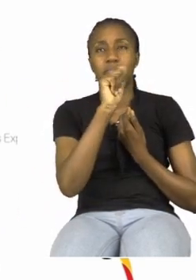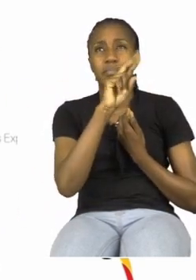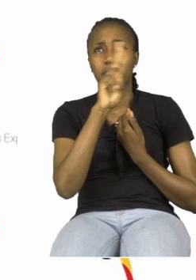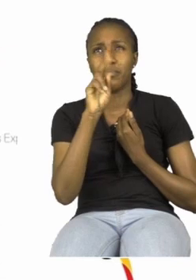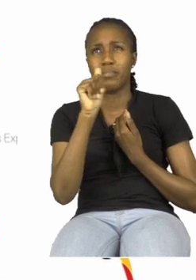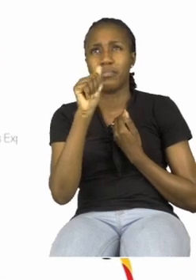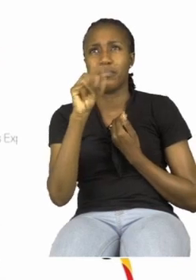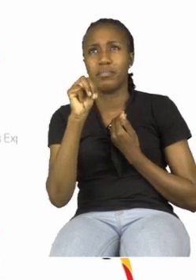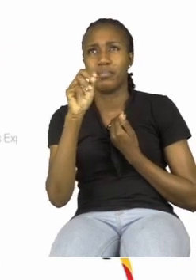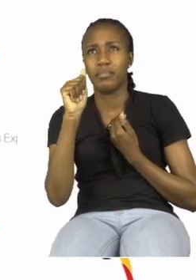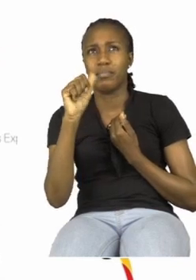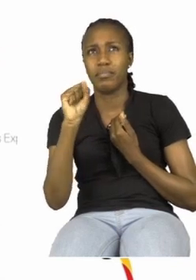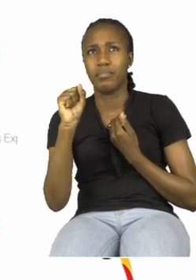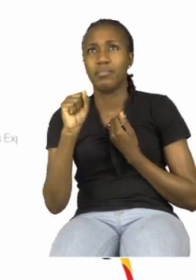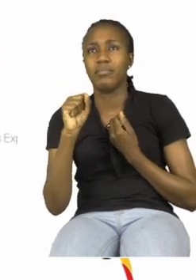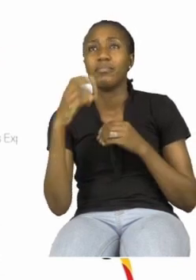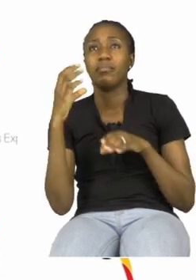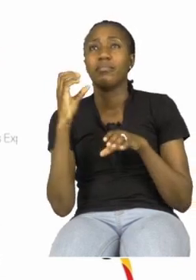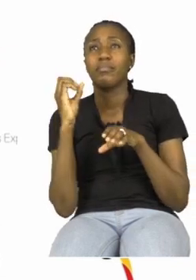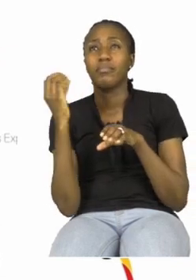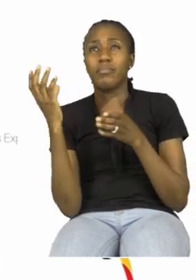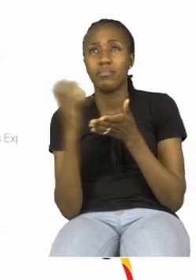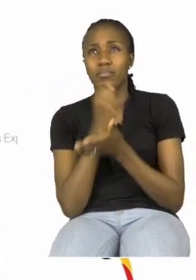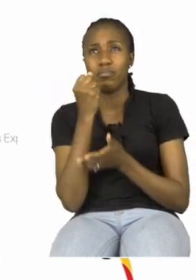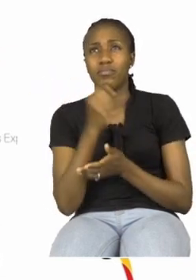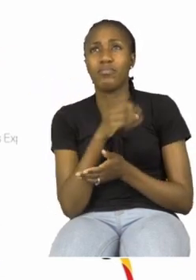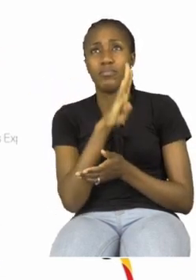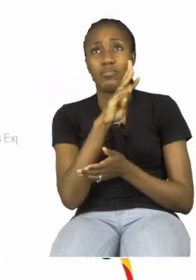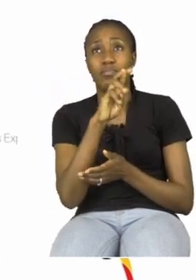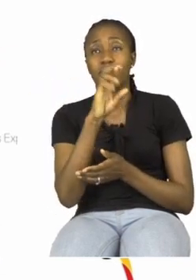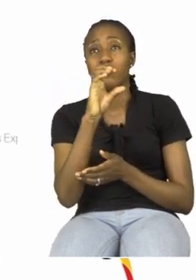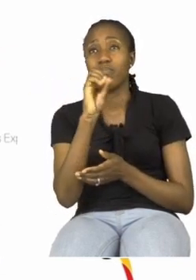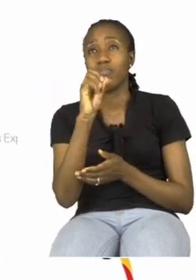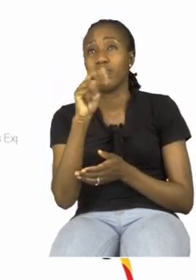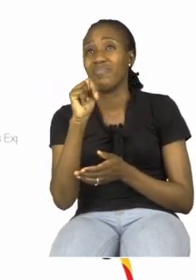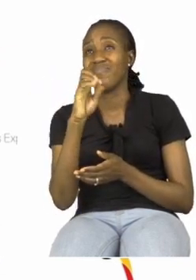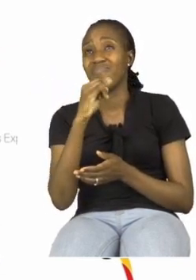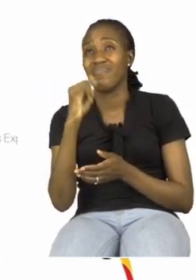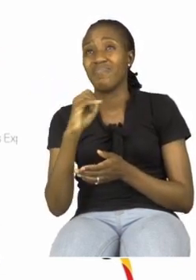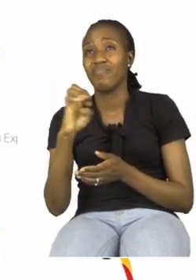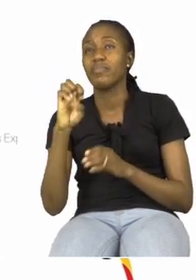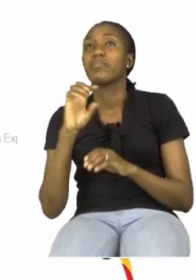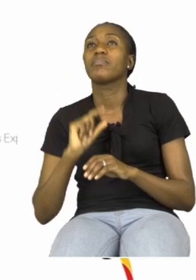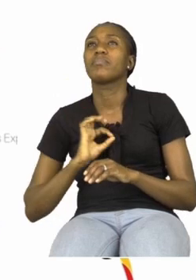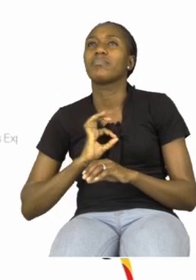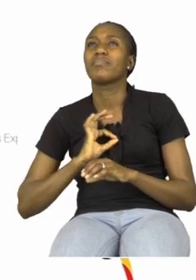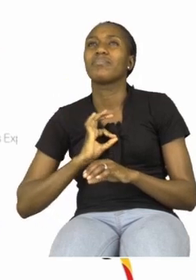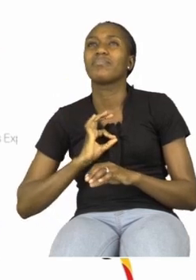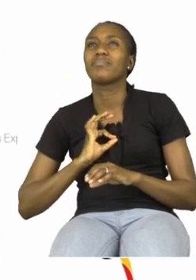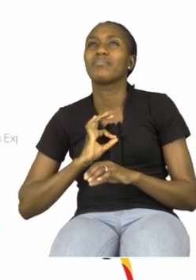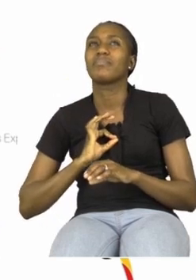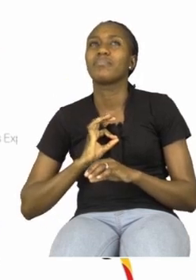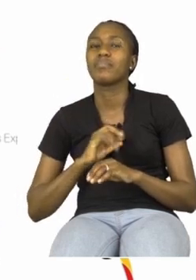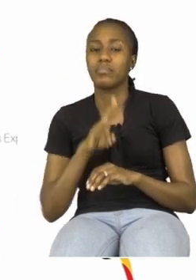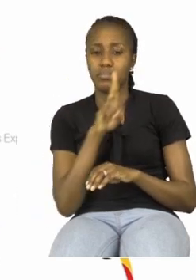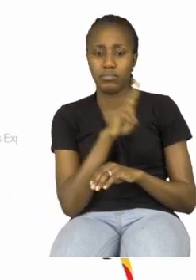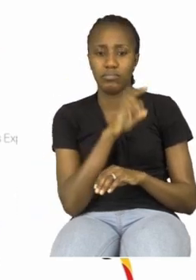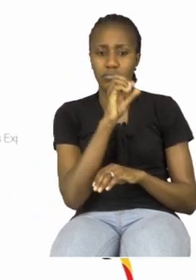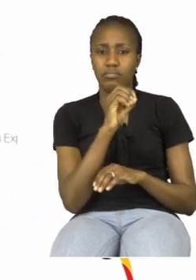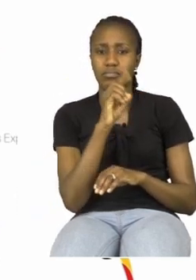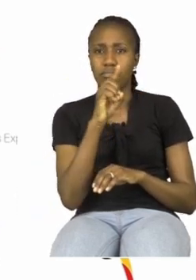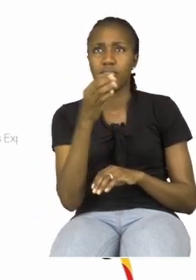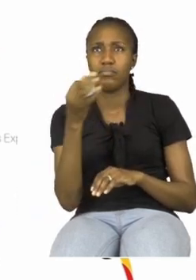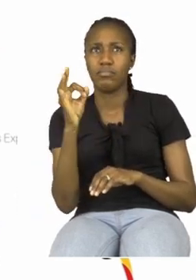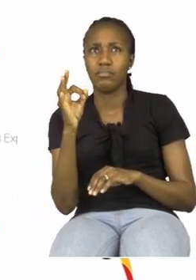I got a bronze medal at the African Mountain Bike Championships in also 2017. In 2019, I think it was,